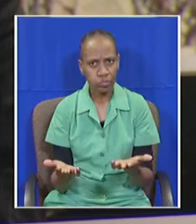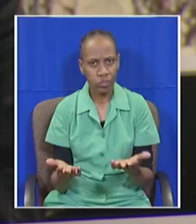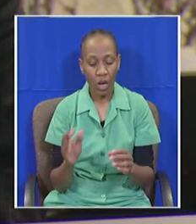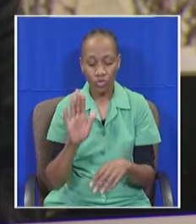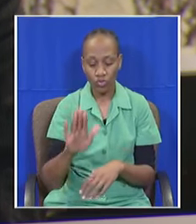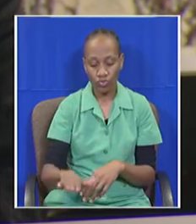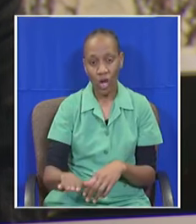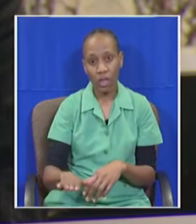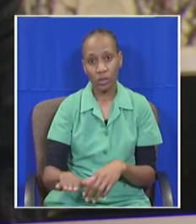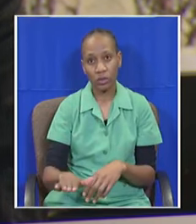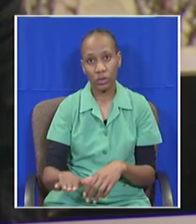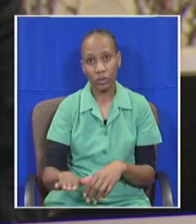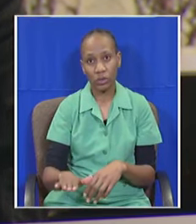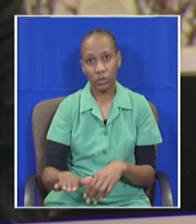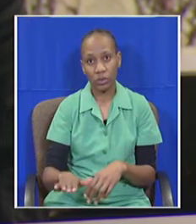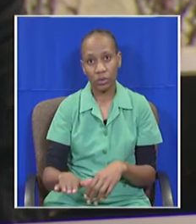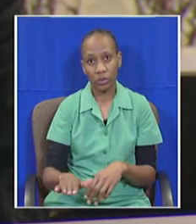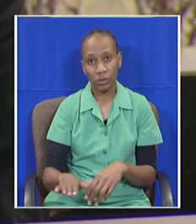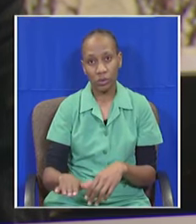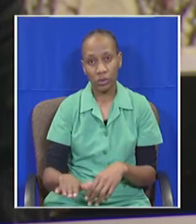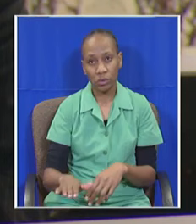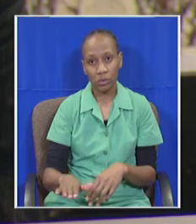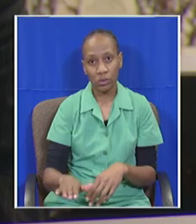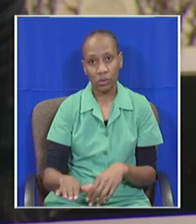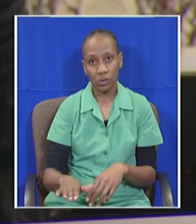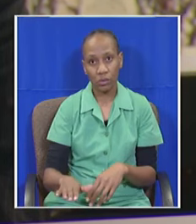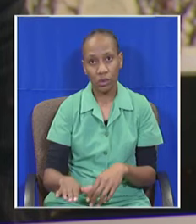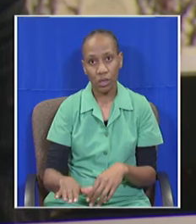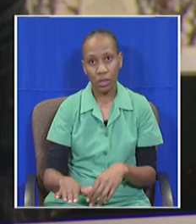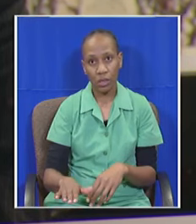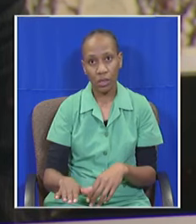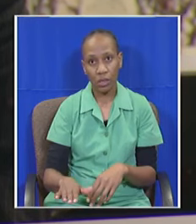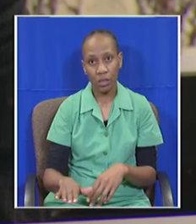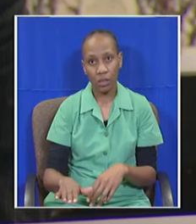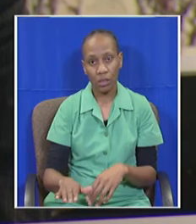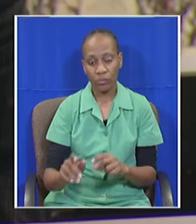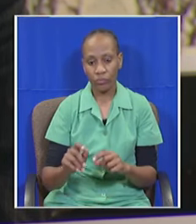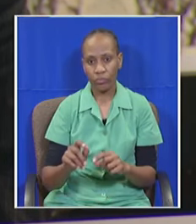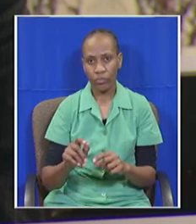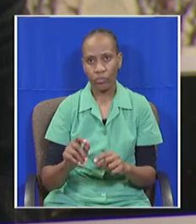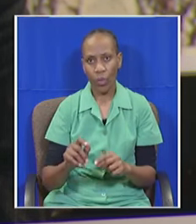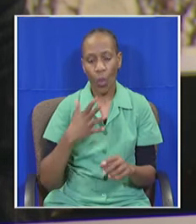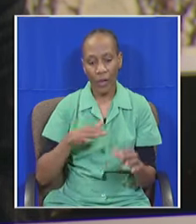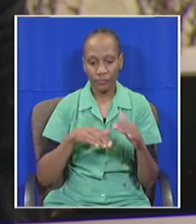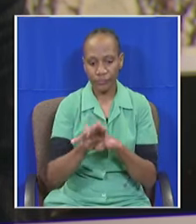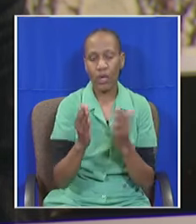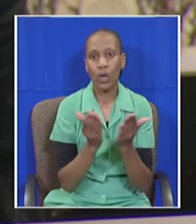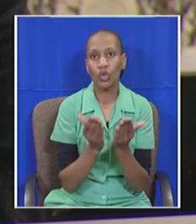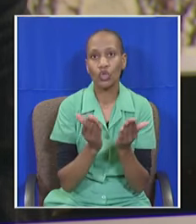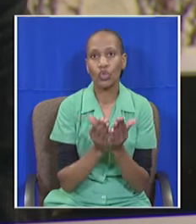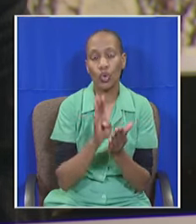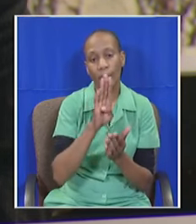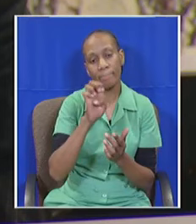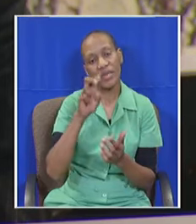learner and adherent of the Sikh religion was not permitted entry at Benoni